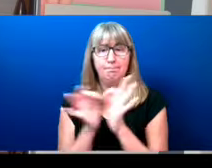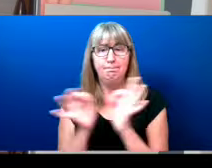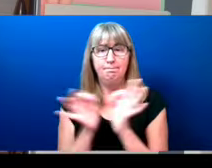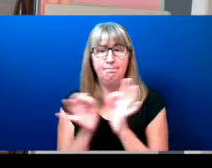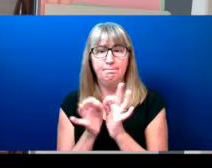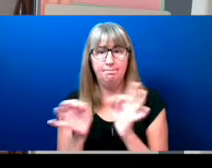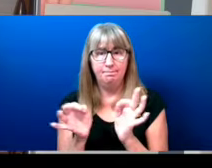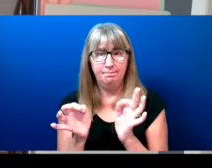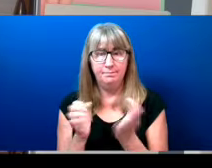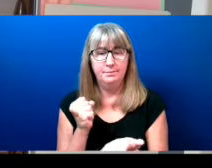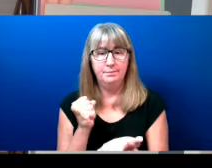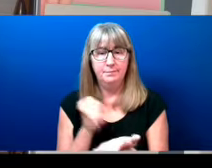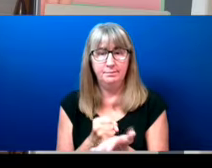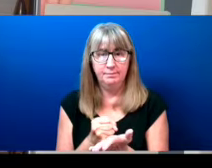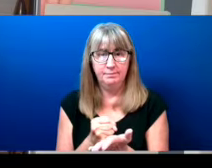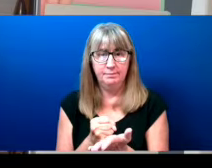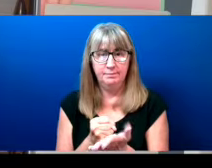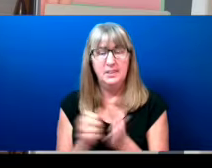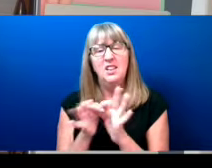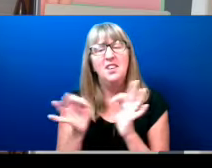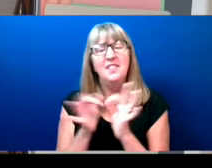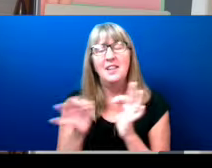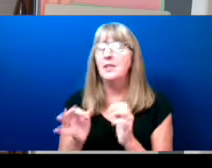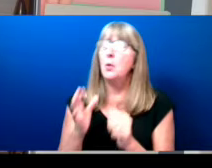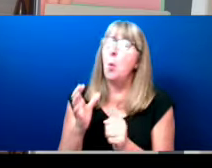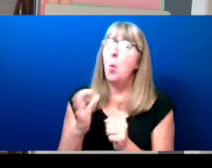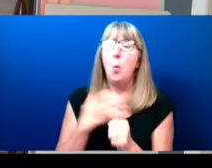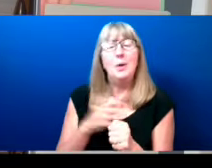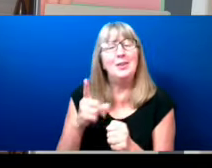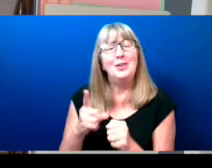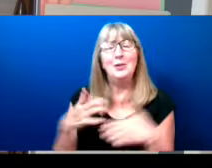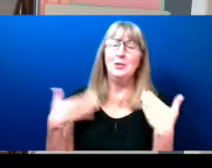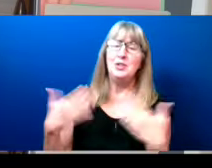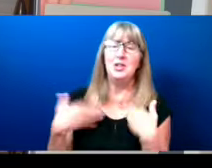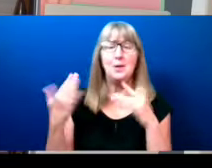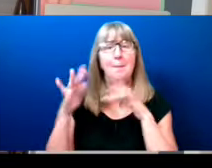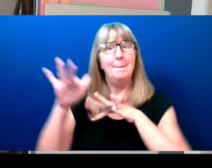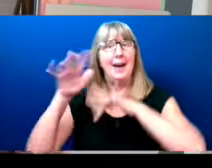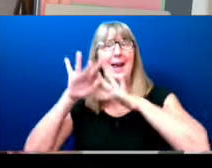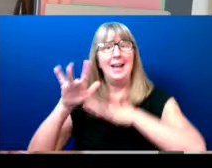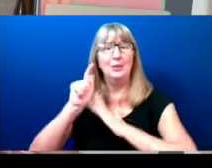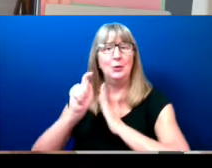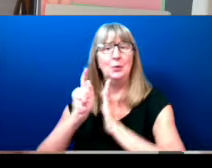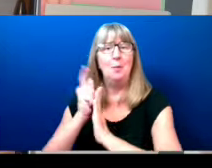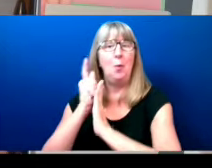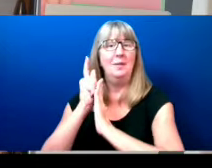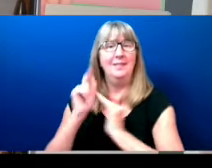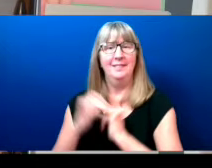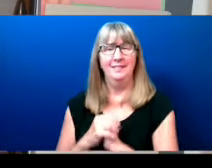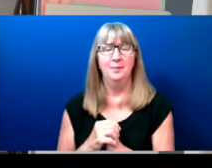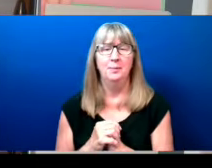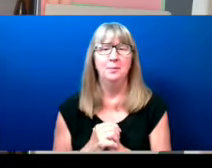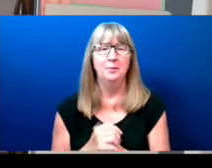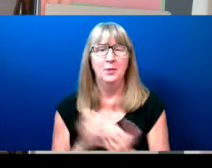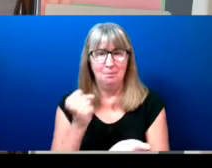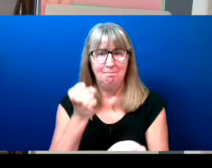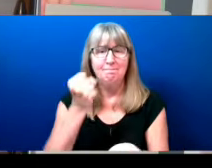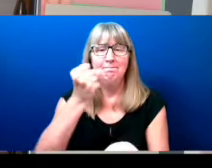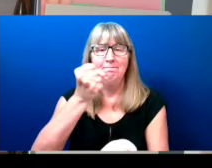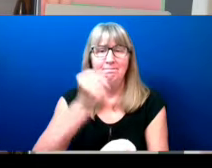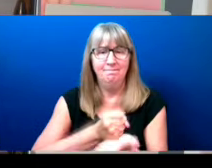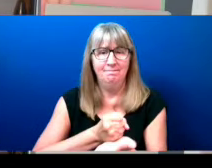You Christmas Cheer and Magical Moments stamp, which is right here in the set. Put it on my